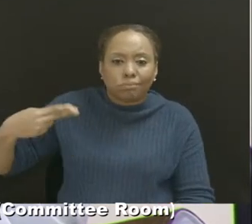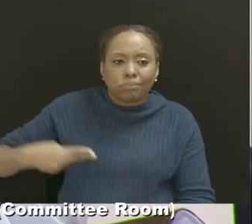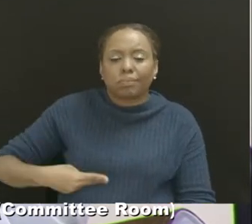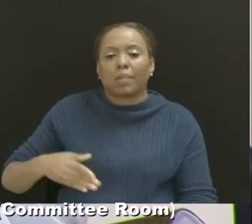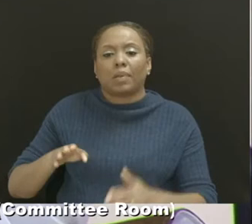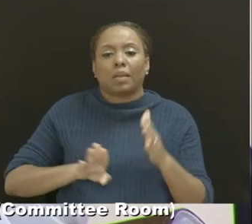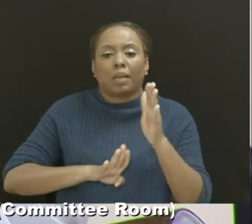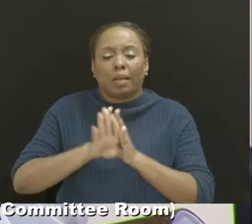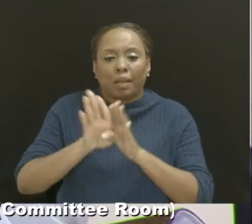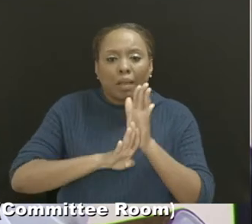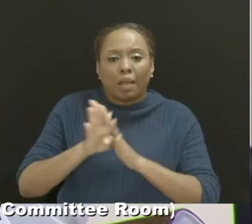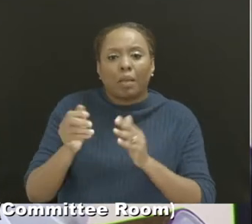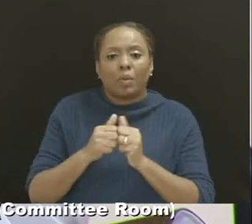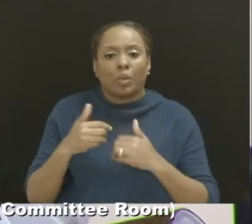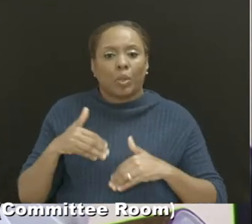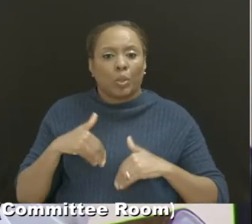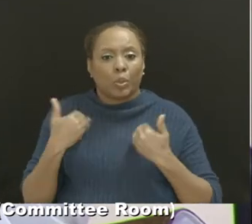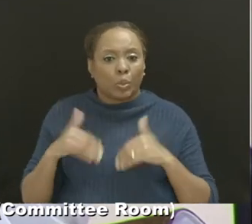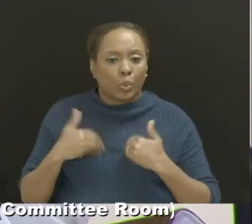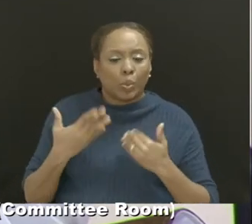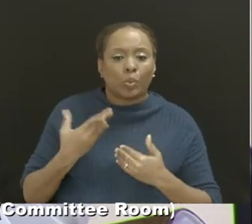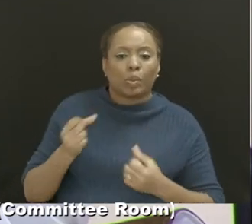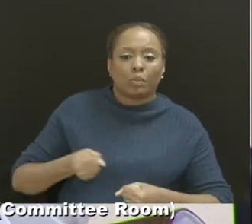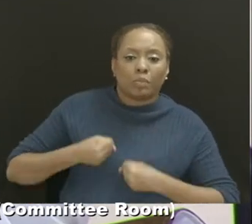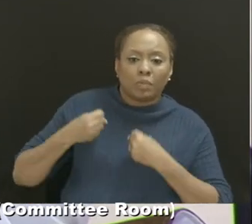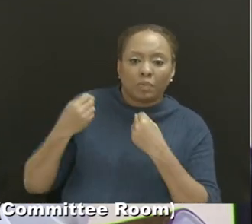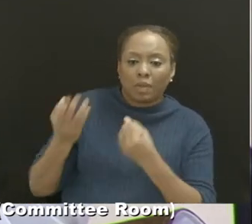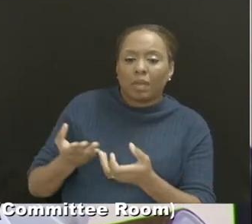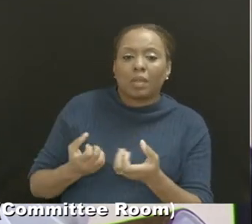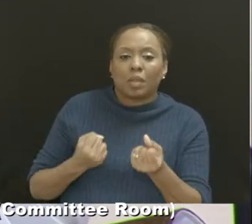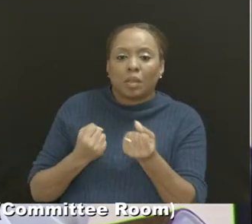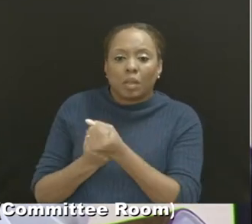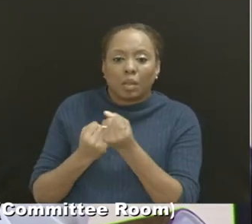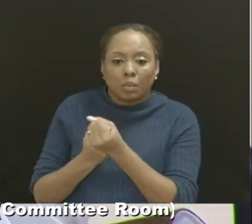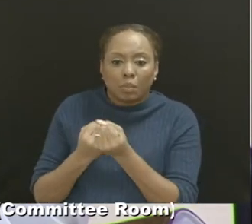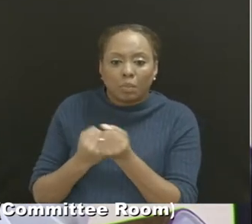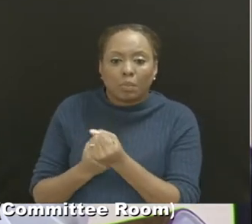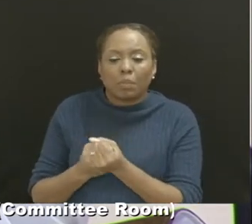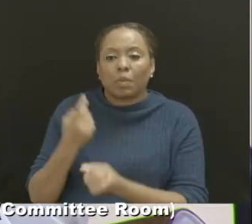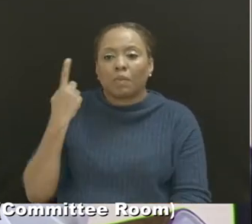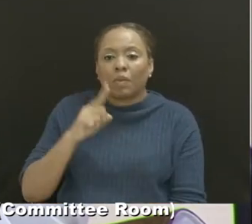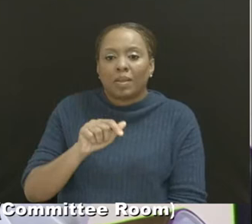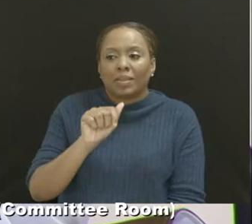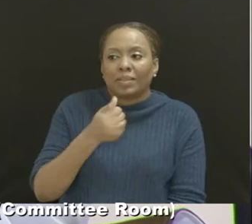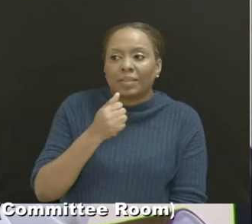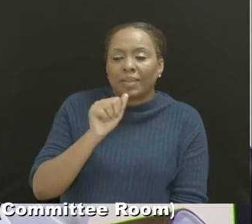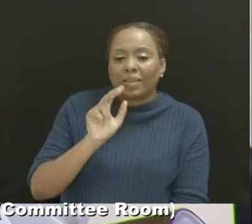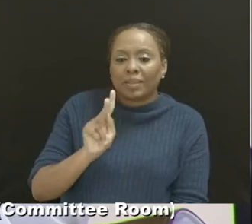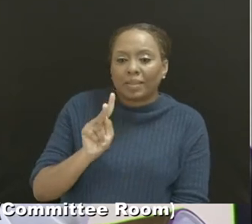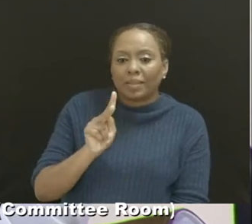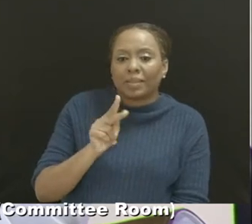Barbados, and to also provide some level of support for our annual 10K and 5K race. The idea of